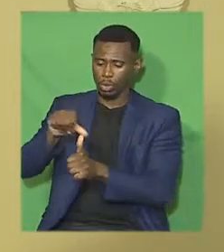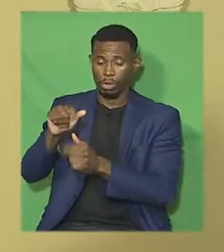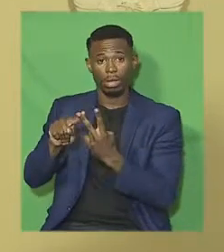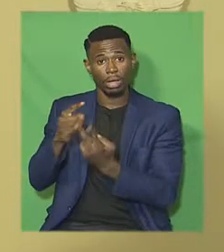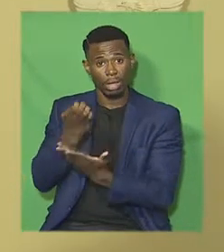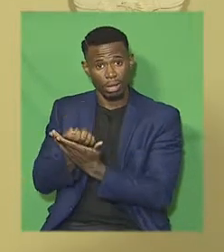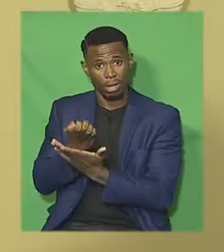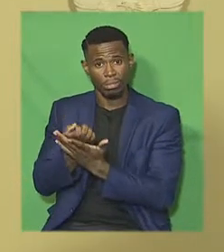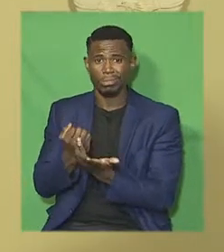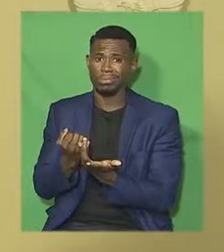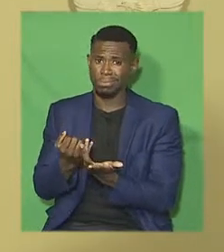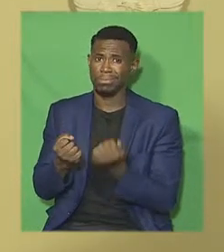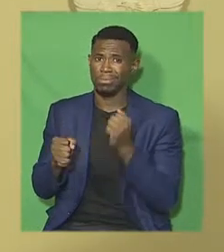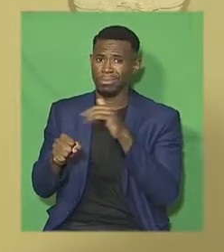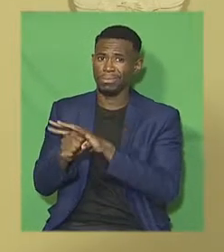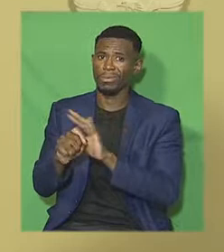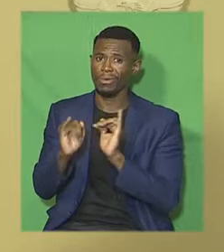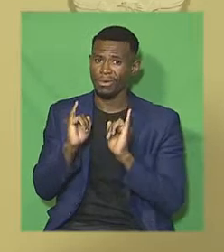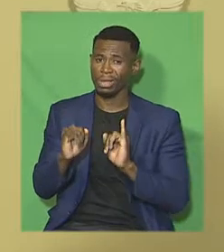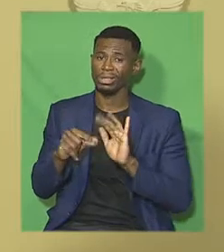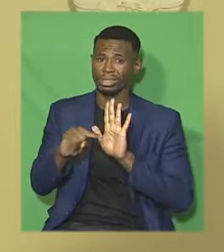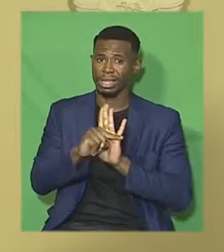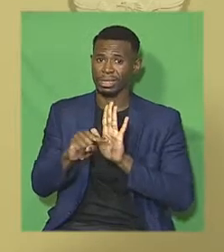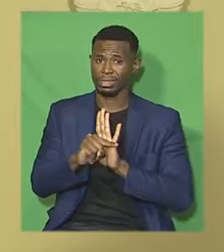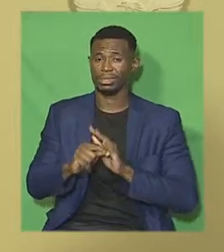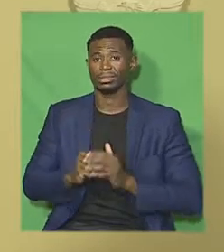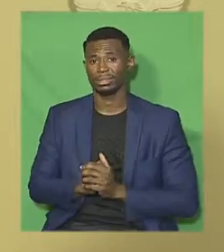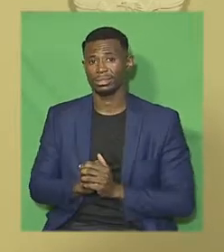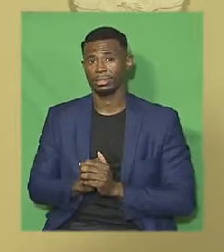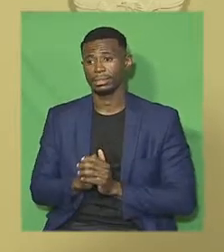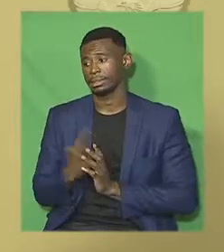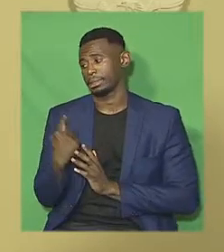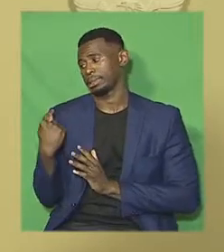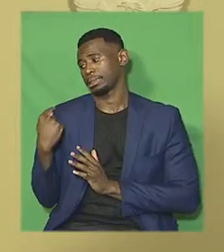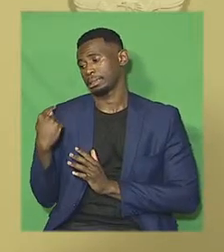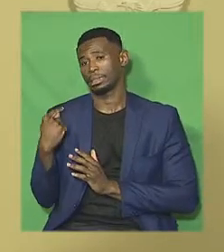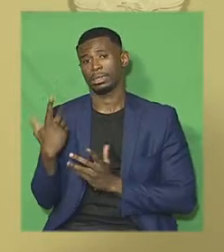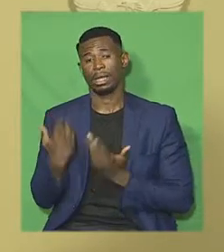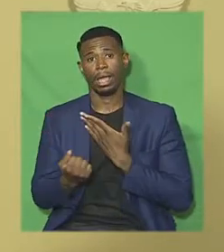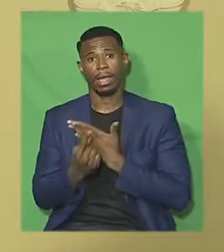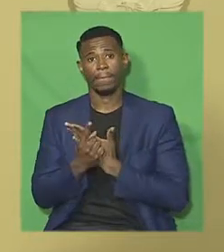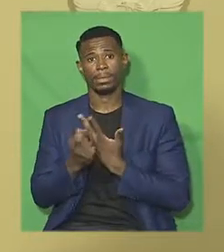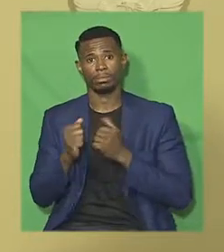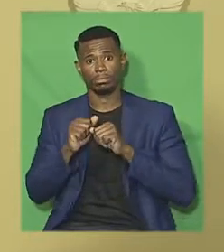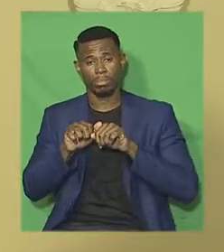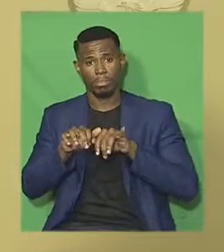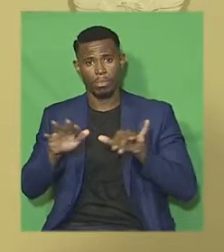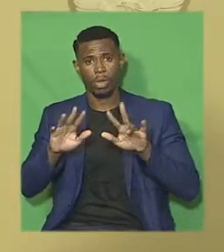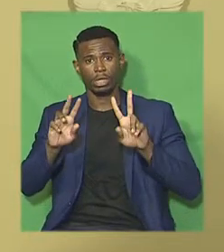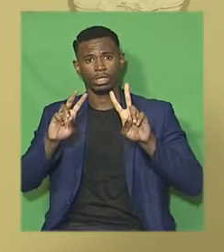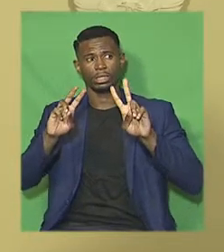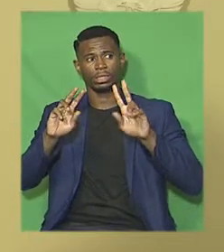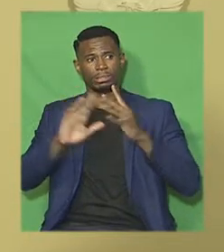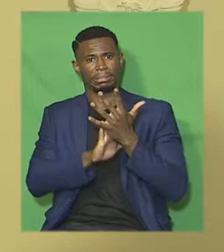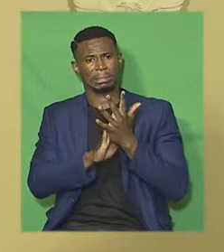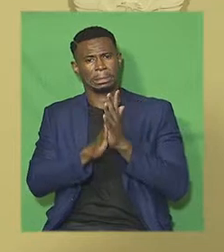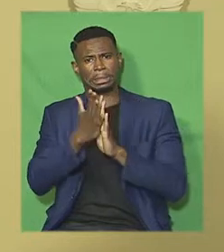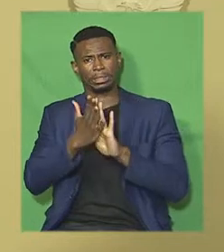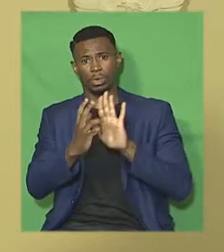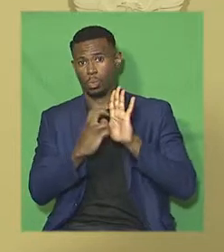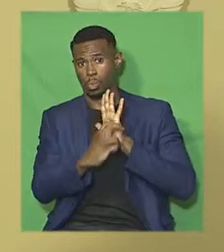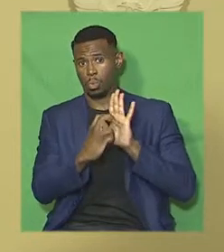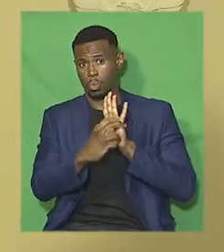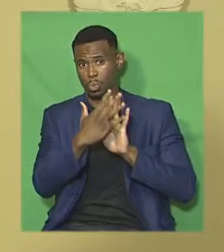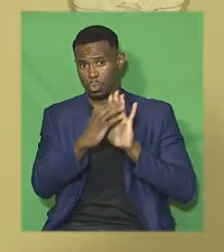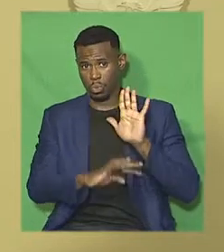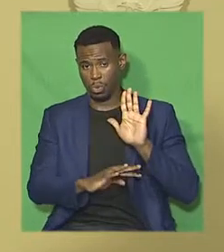impact. The recently published disaster regulations empower the Minister of Electricity to